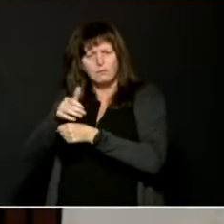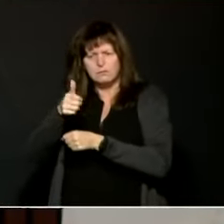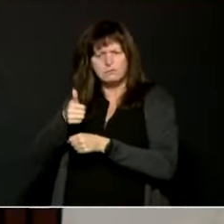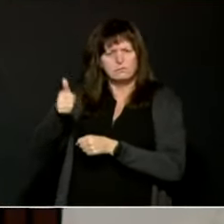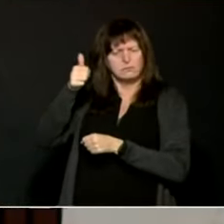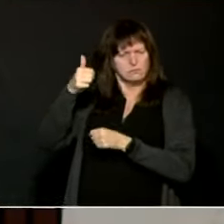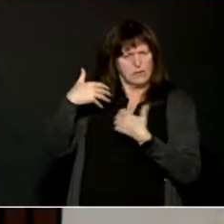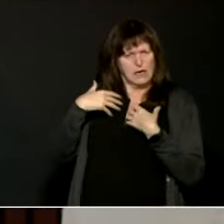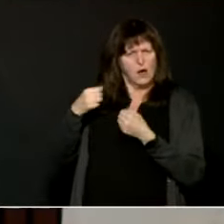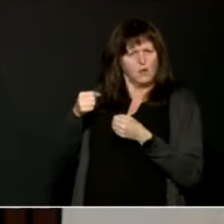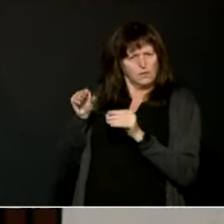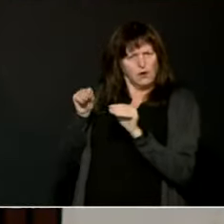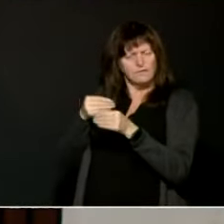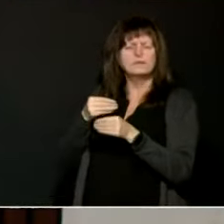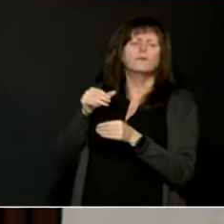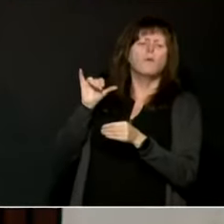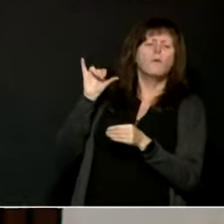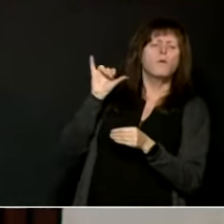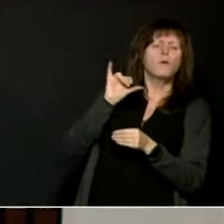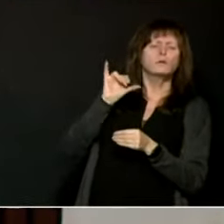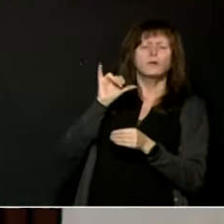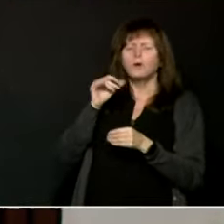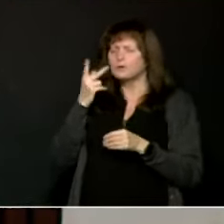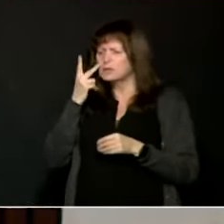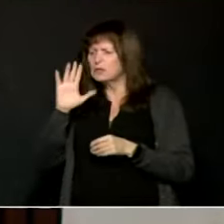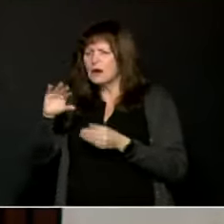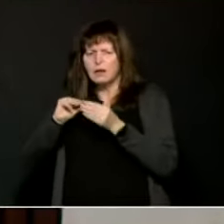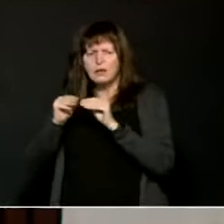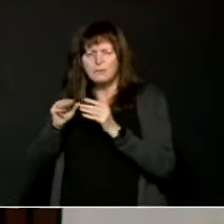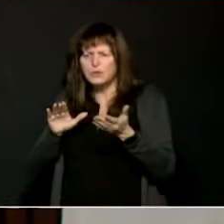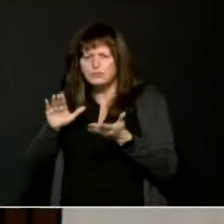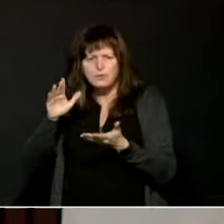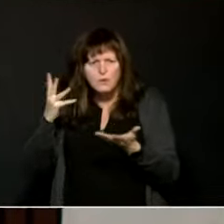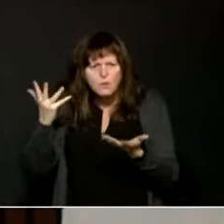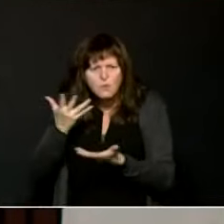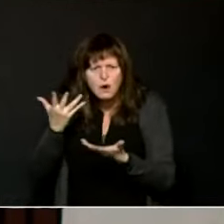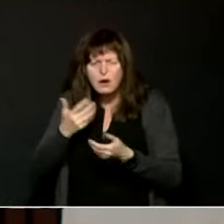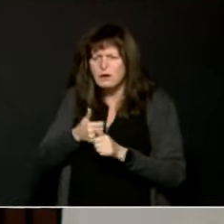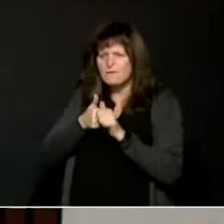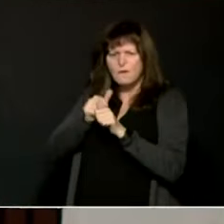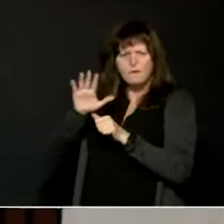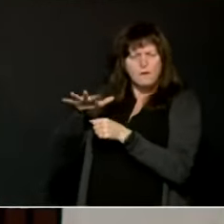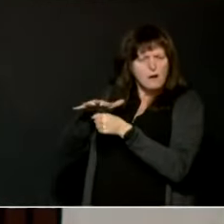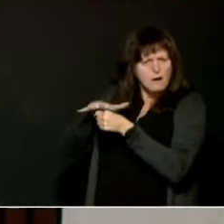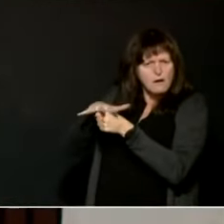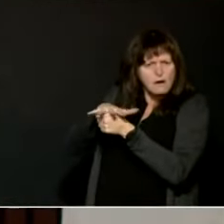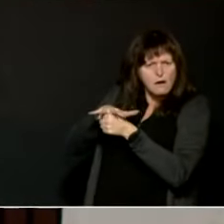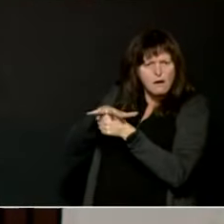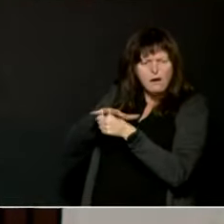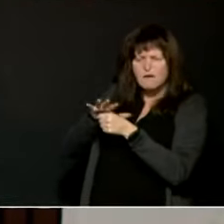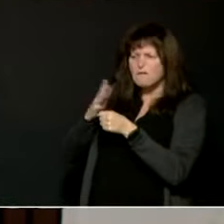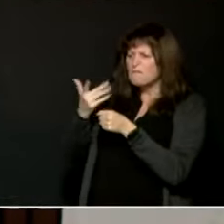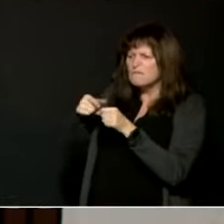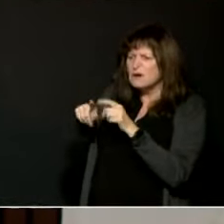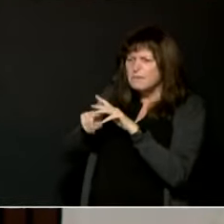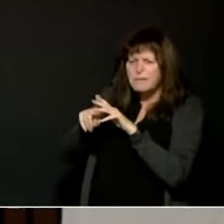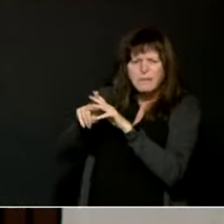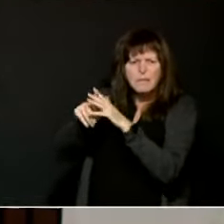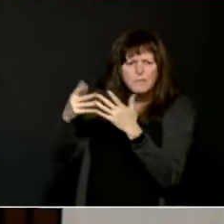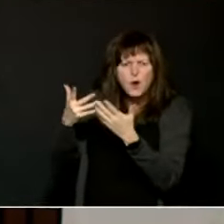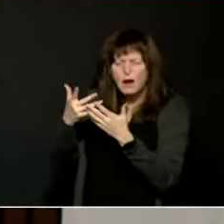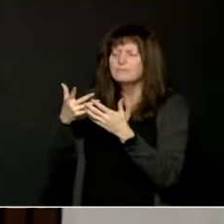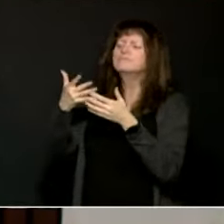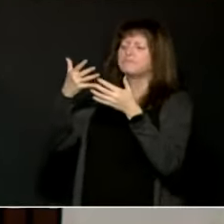health indicators and local context and conditions. We have also just finalized the decision to